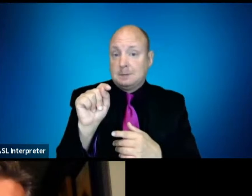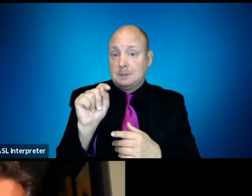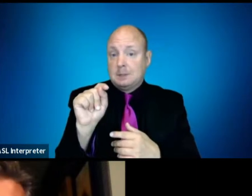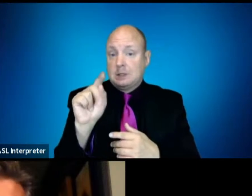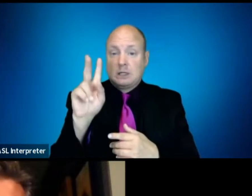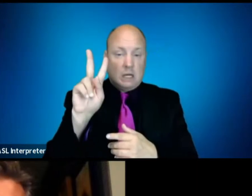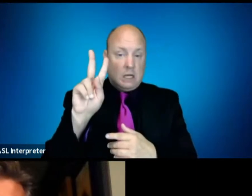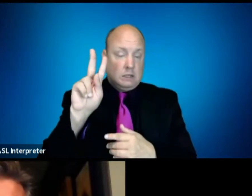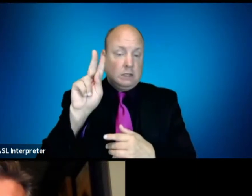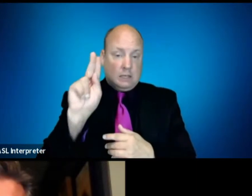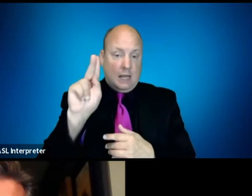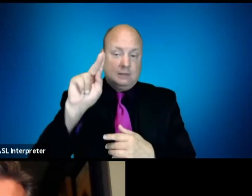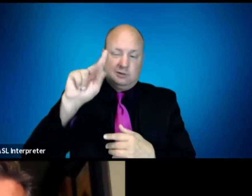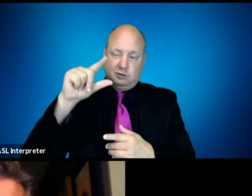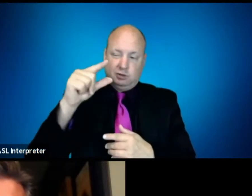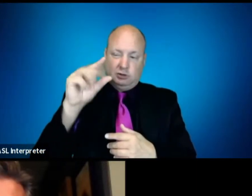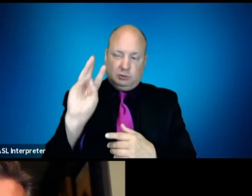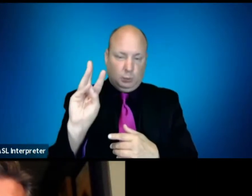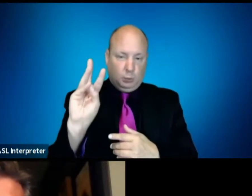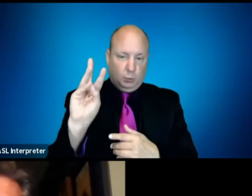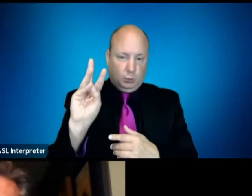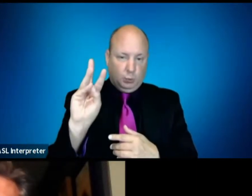ask the first question.